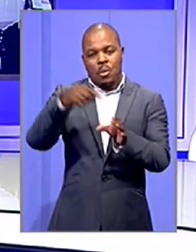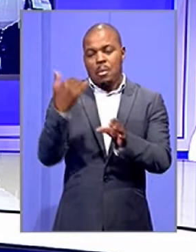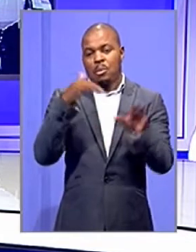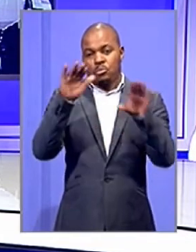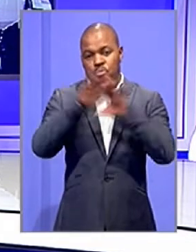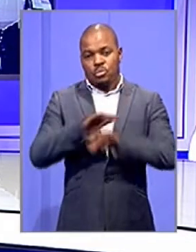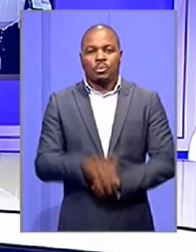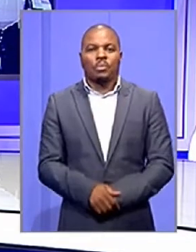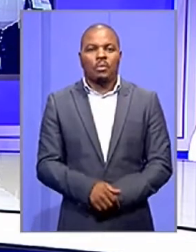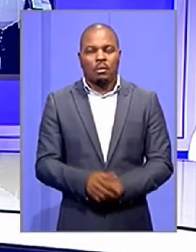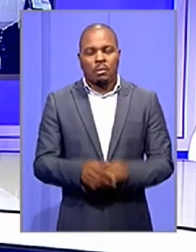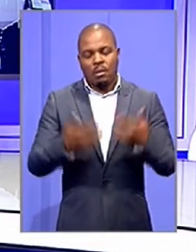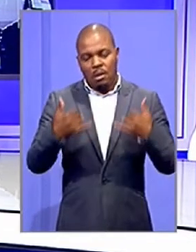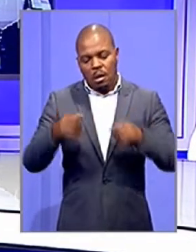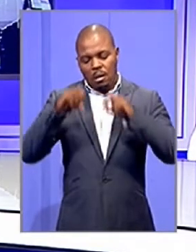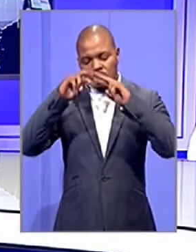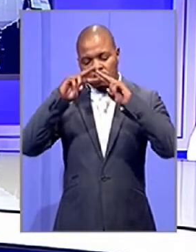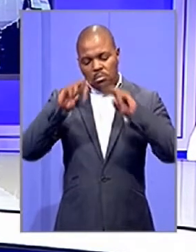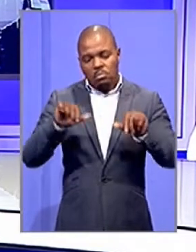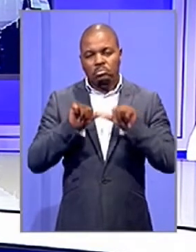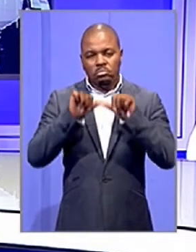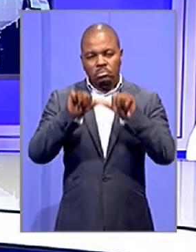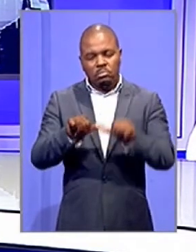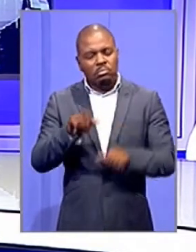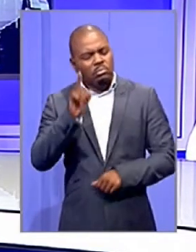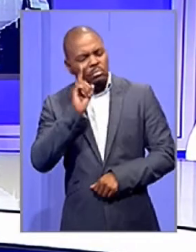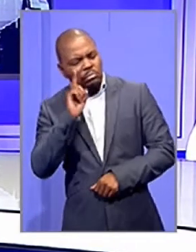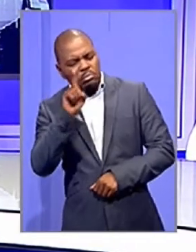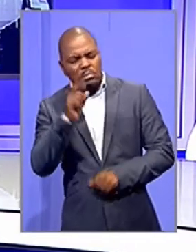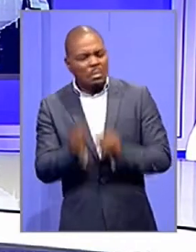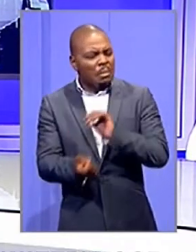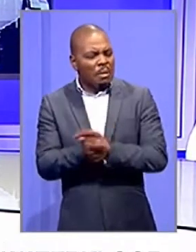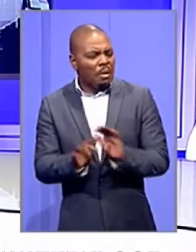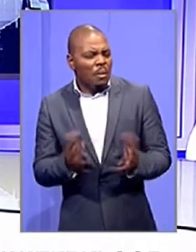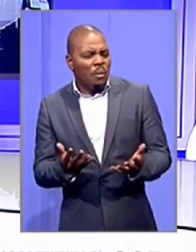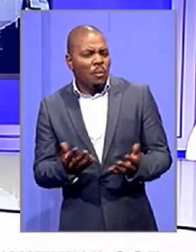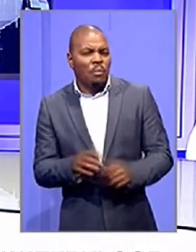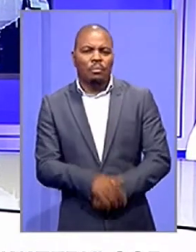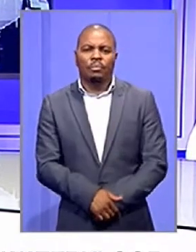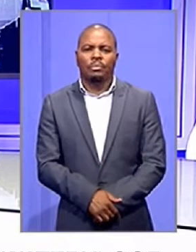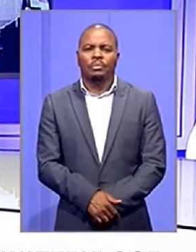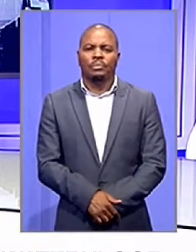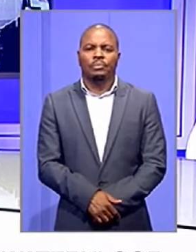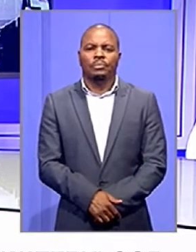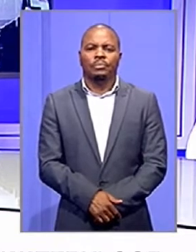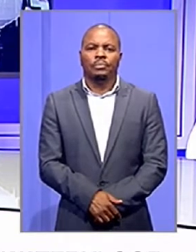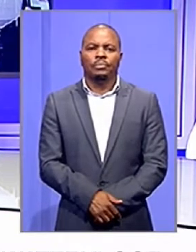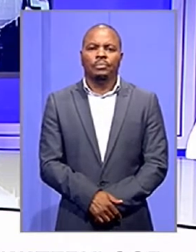bošego. Dinyakišišo di gare di tswela pele go hwetša seo se o bakilego.